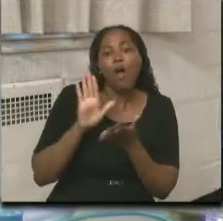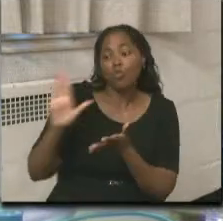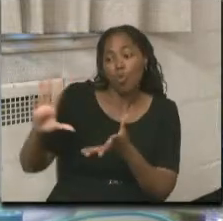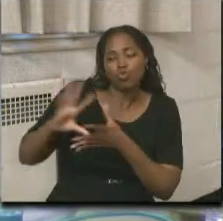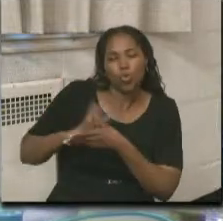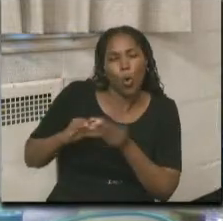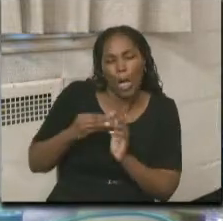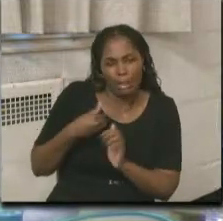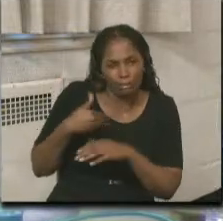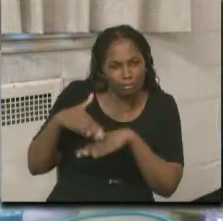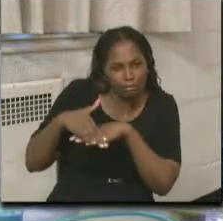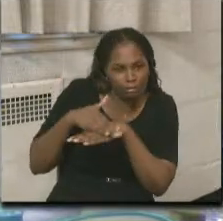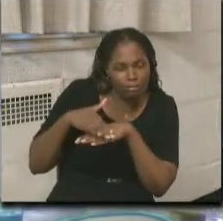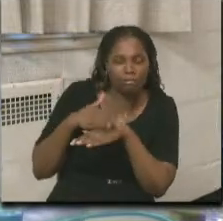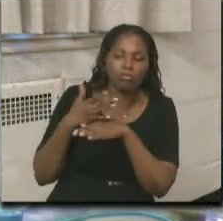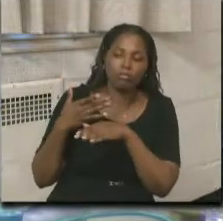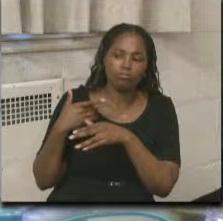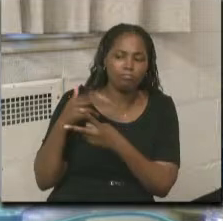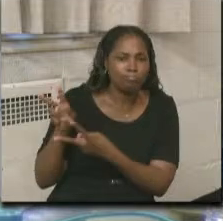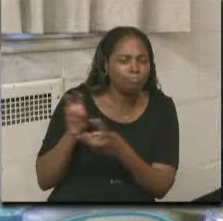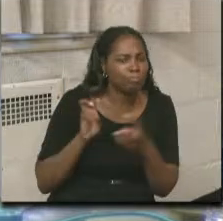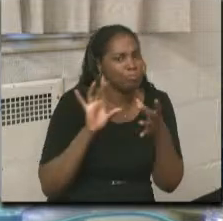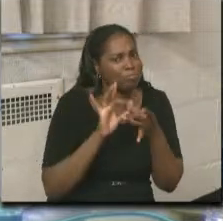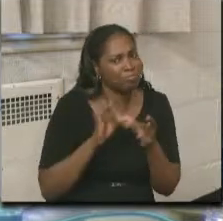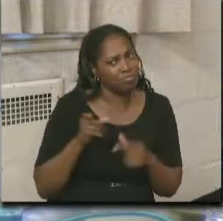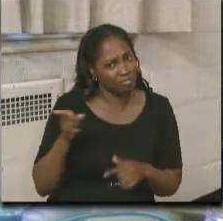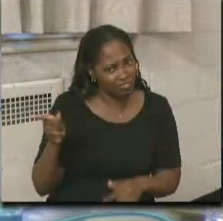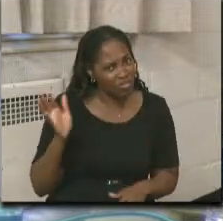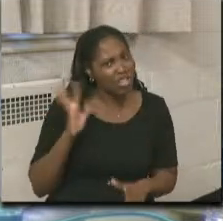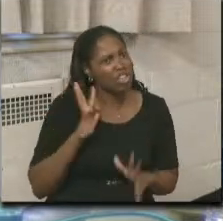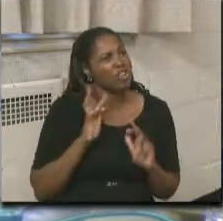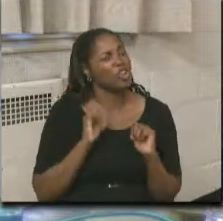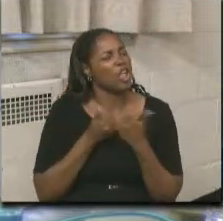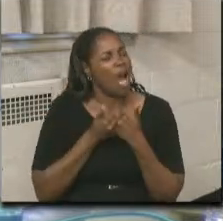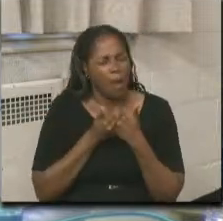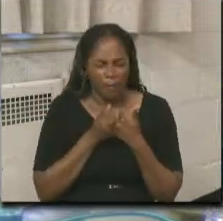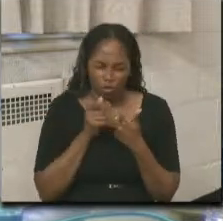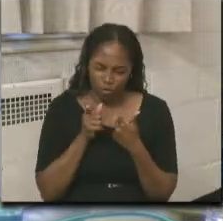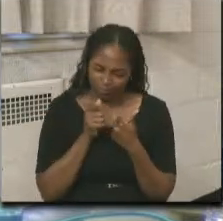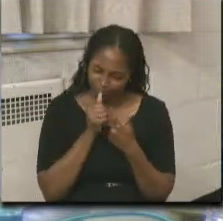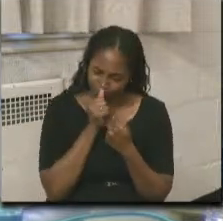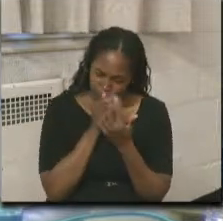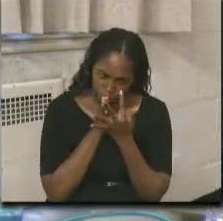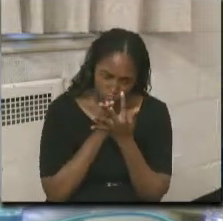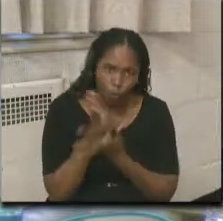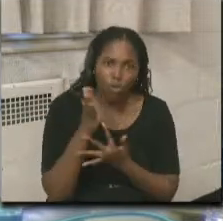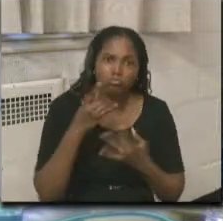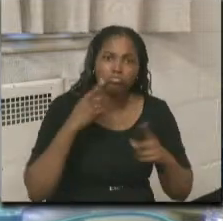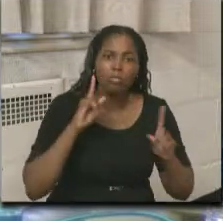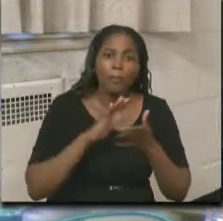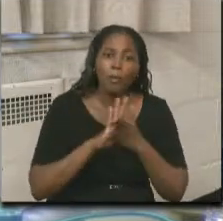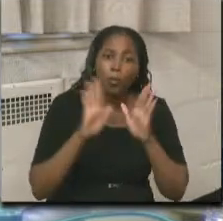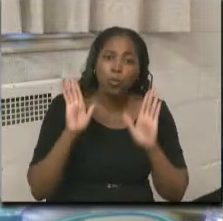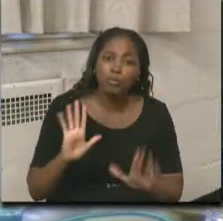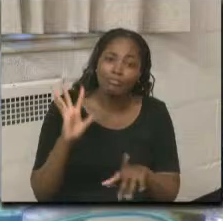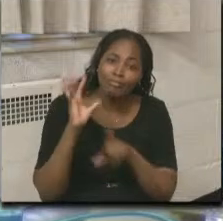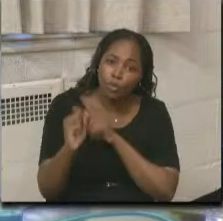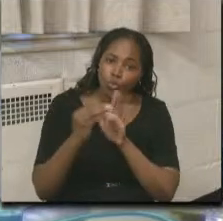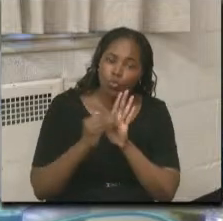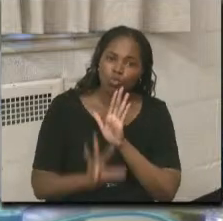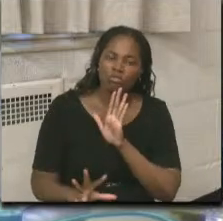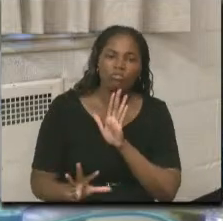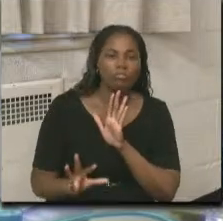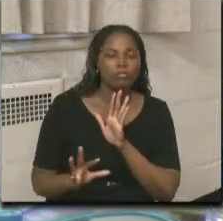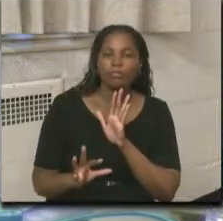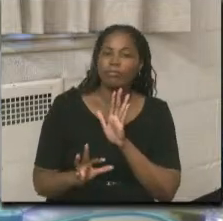story and how you overcame challenges to be the great student that you are. So you definitely give a lot of light